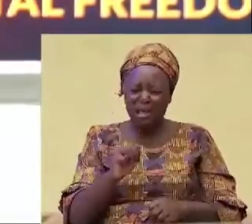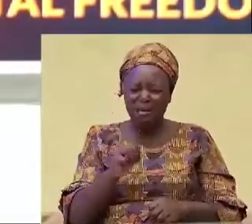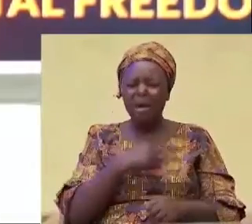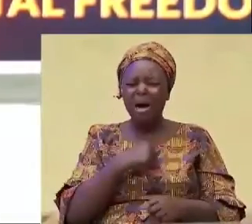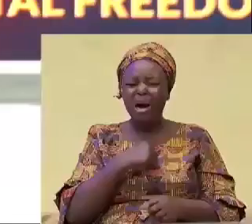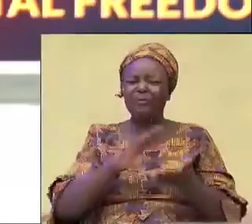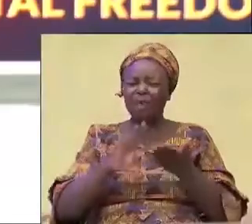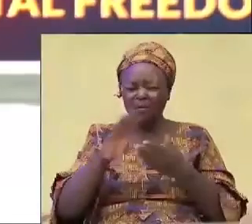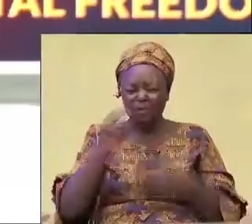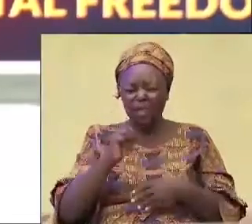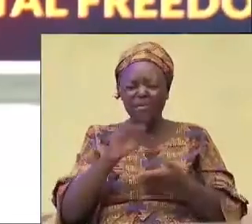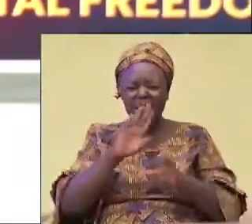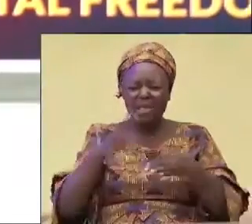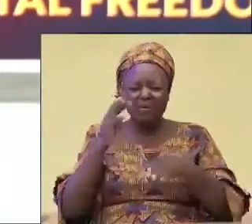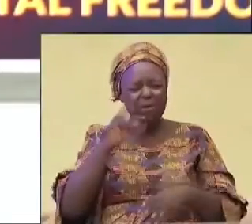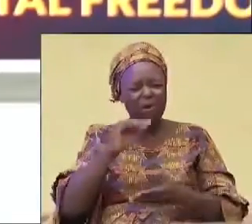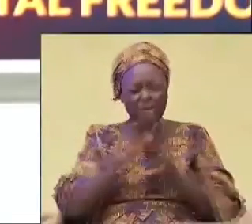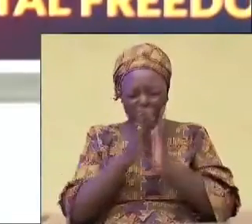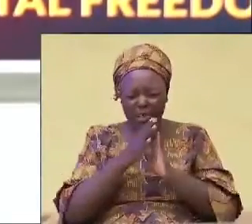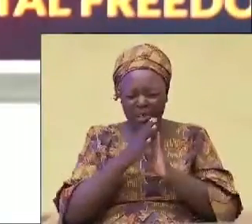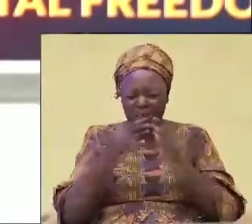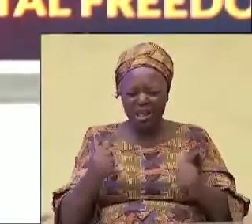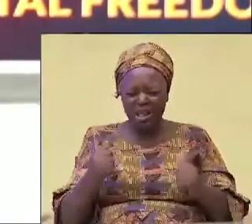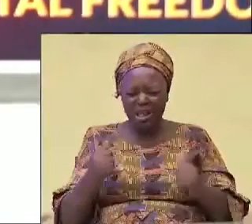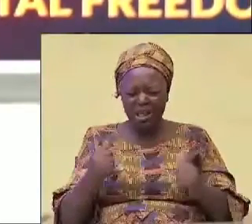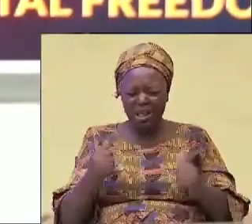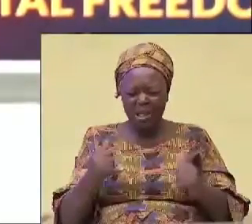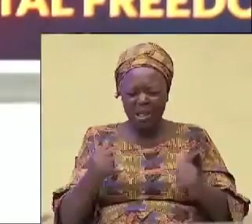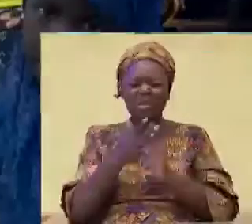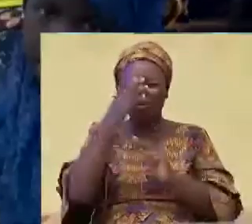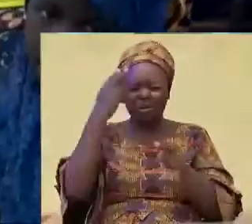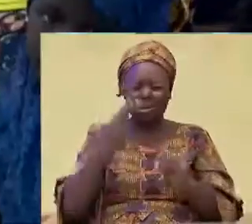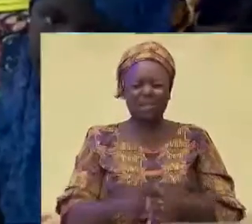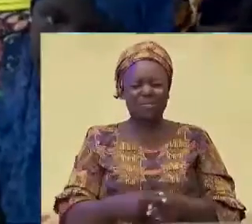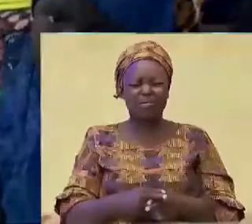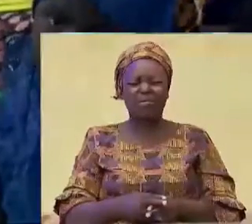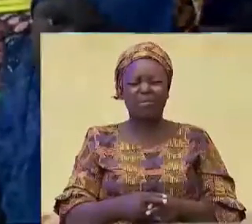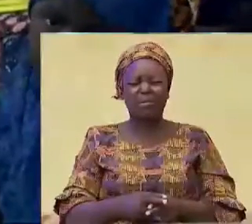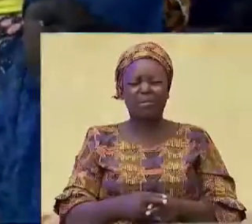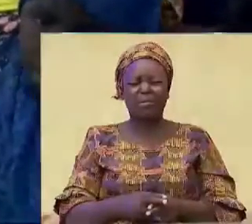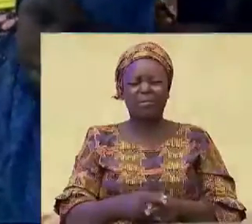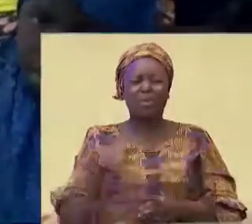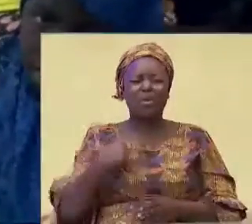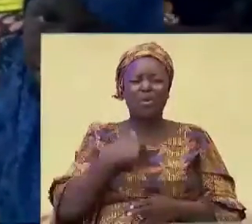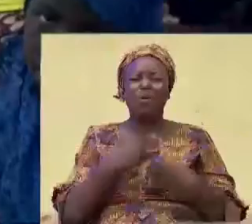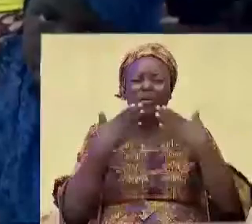them, give them your peace now in Jesus' name.